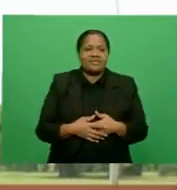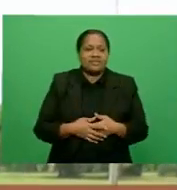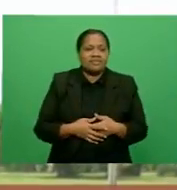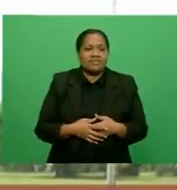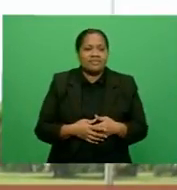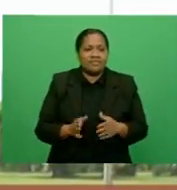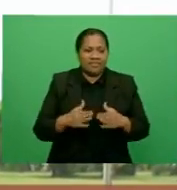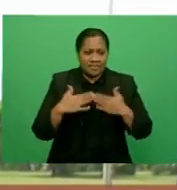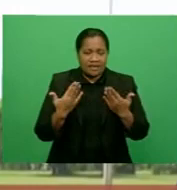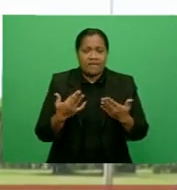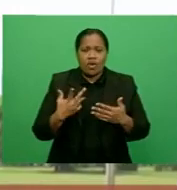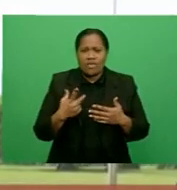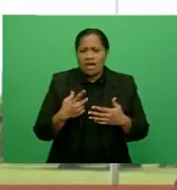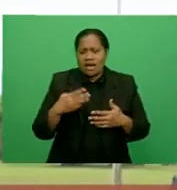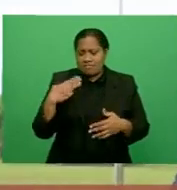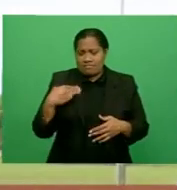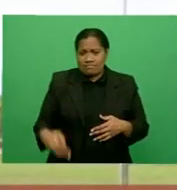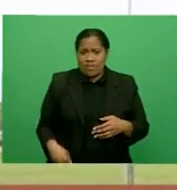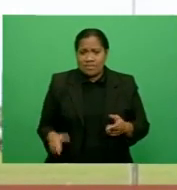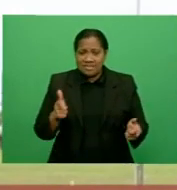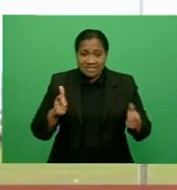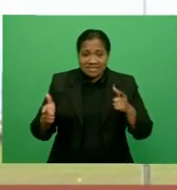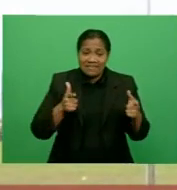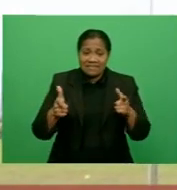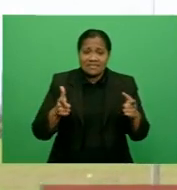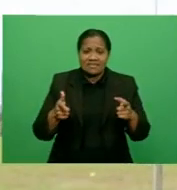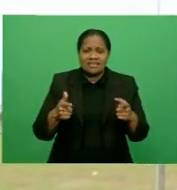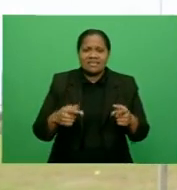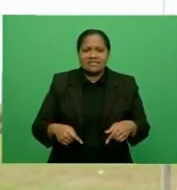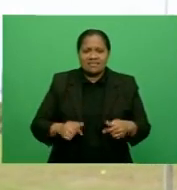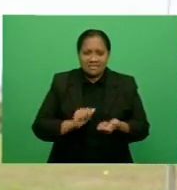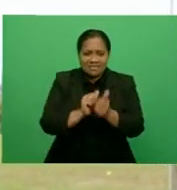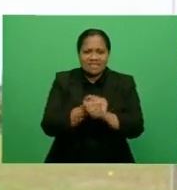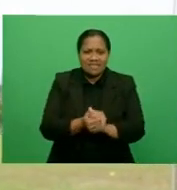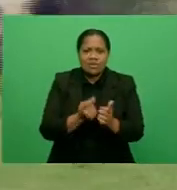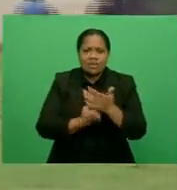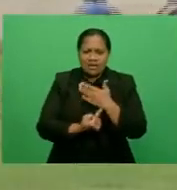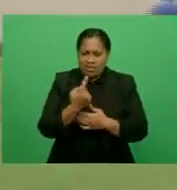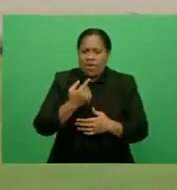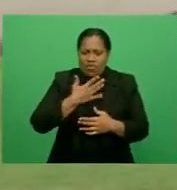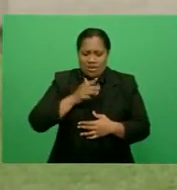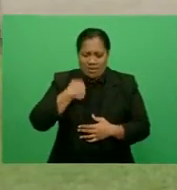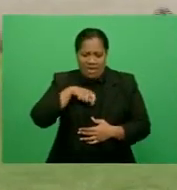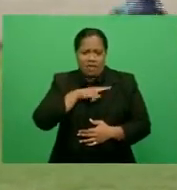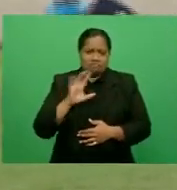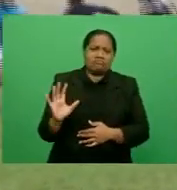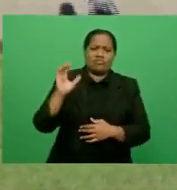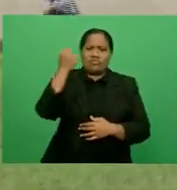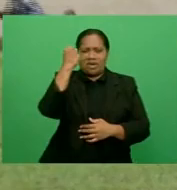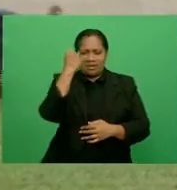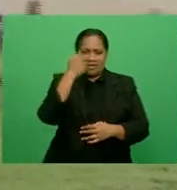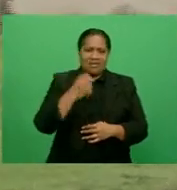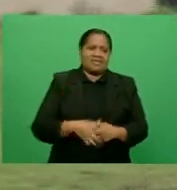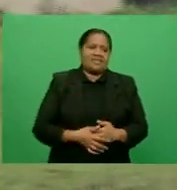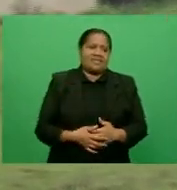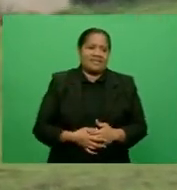upcoming Marish Sevens tournament is for us to win the tournament and reaching